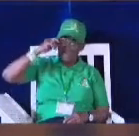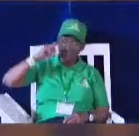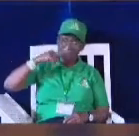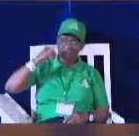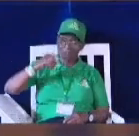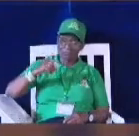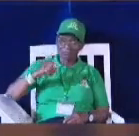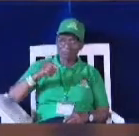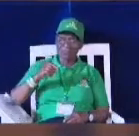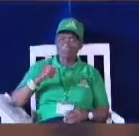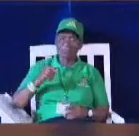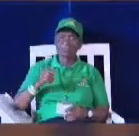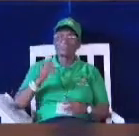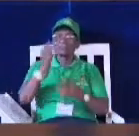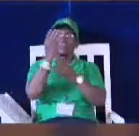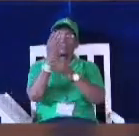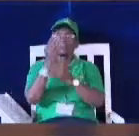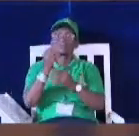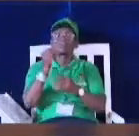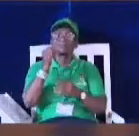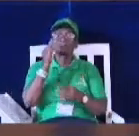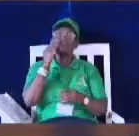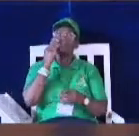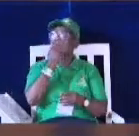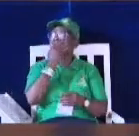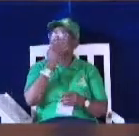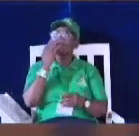handkerchiefs and aprons